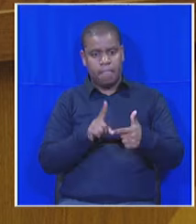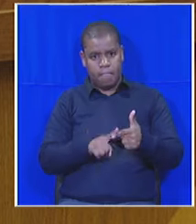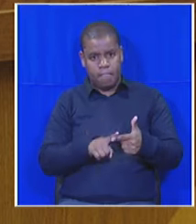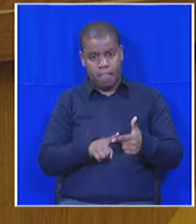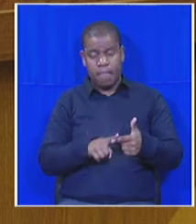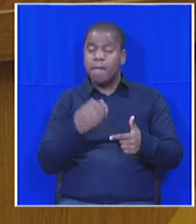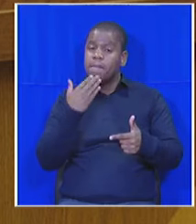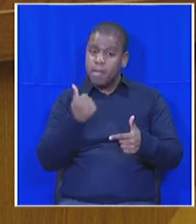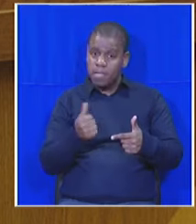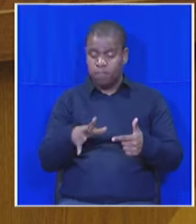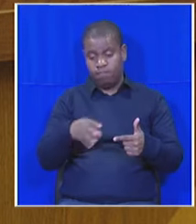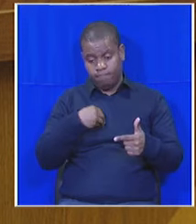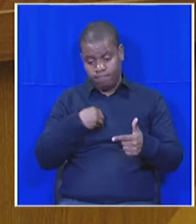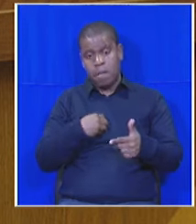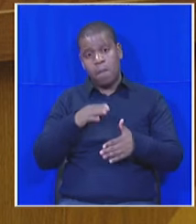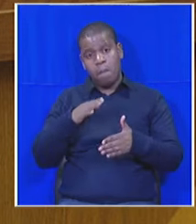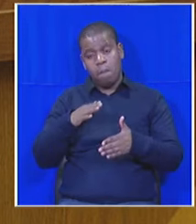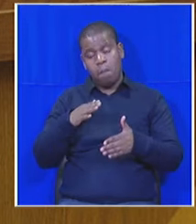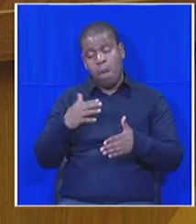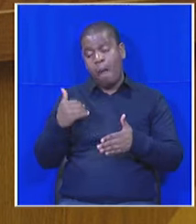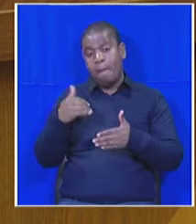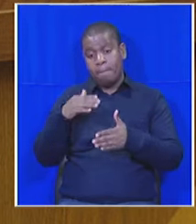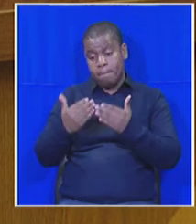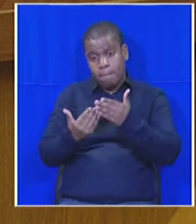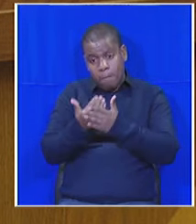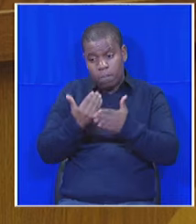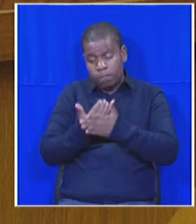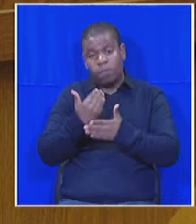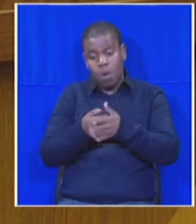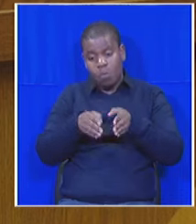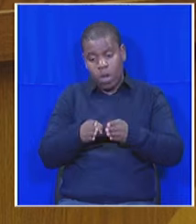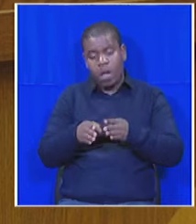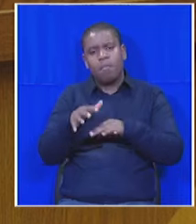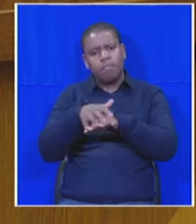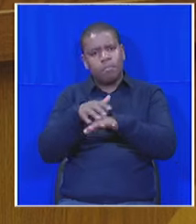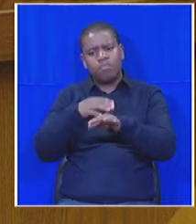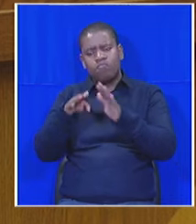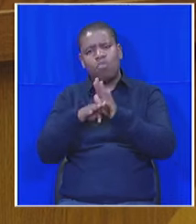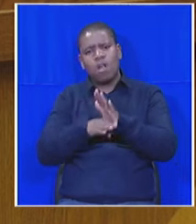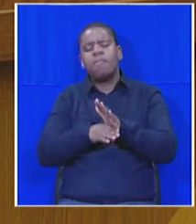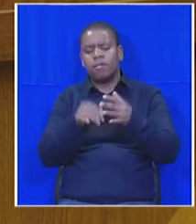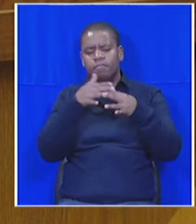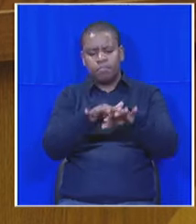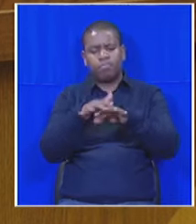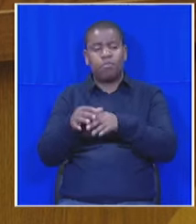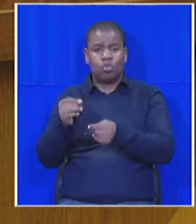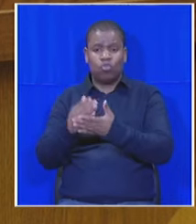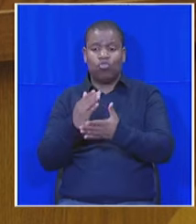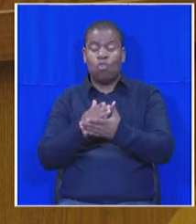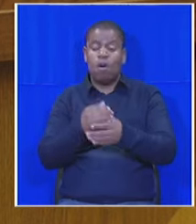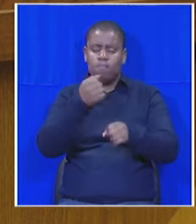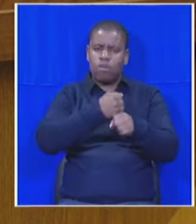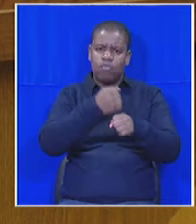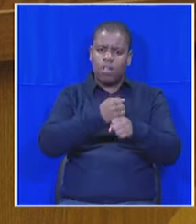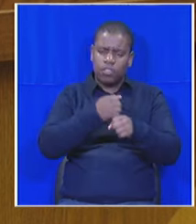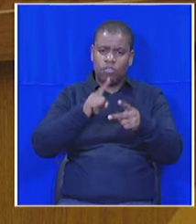please accelerate the modernization of the ways of implementing agricultural programs in order to maximize production as